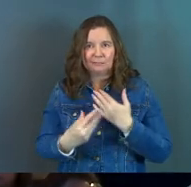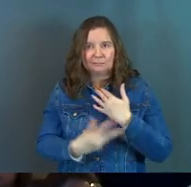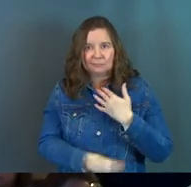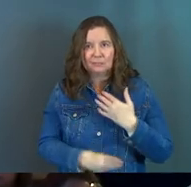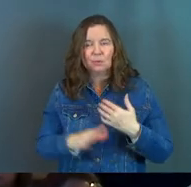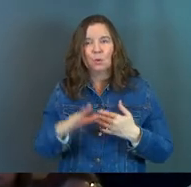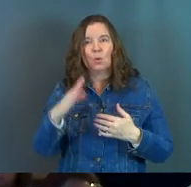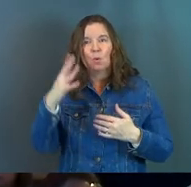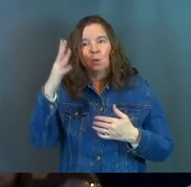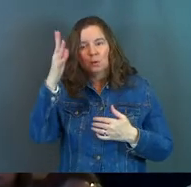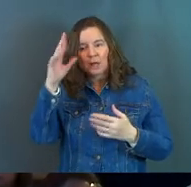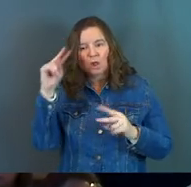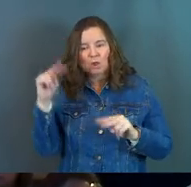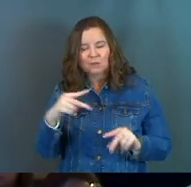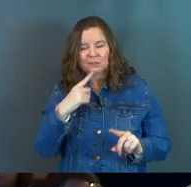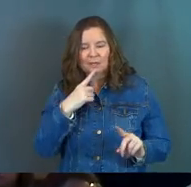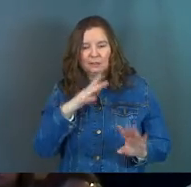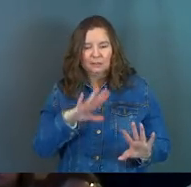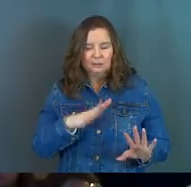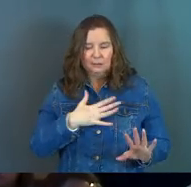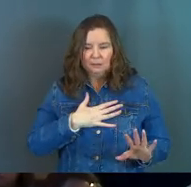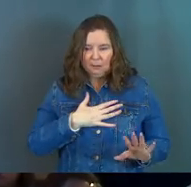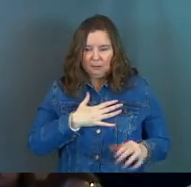And so your dad looks and says,